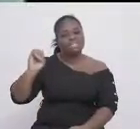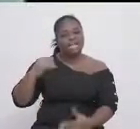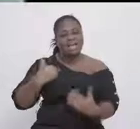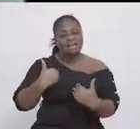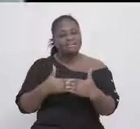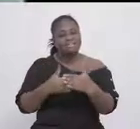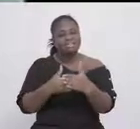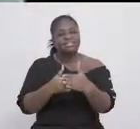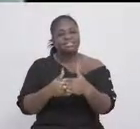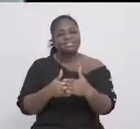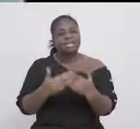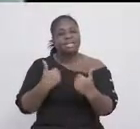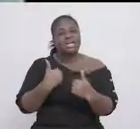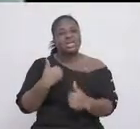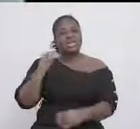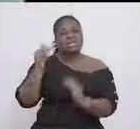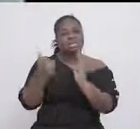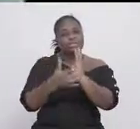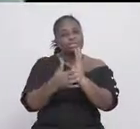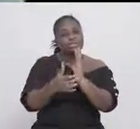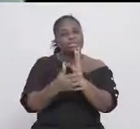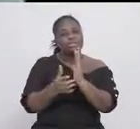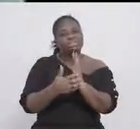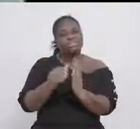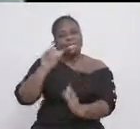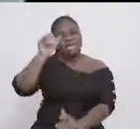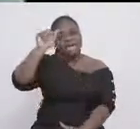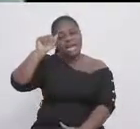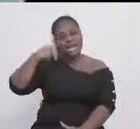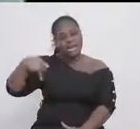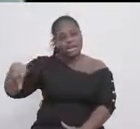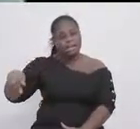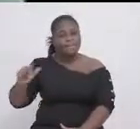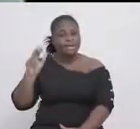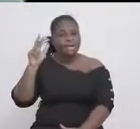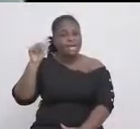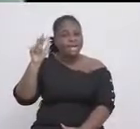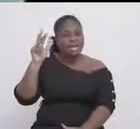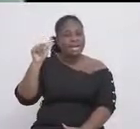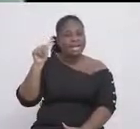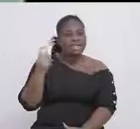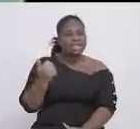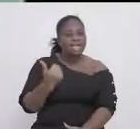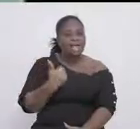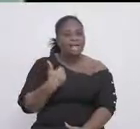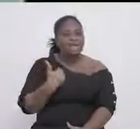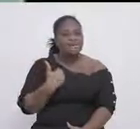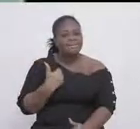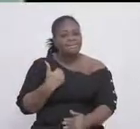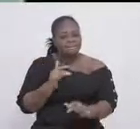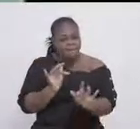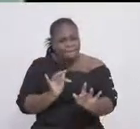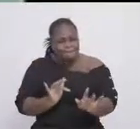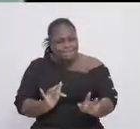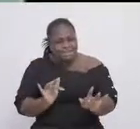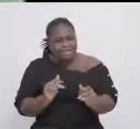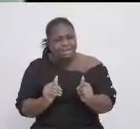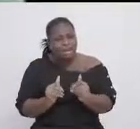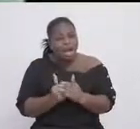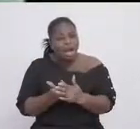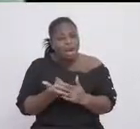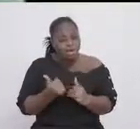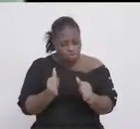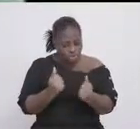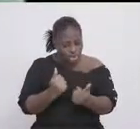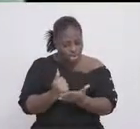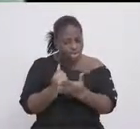Ghana. It's a technology and entrepreneurship hub based in Accra. We are passionate about helping people